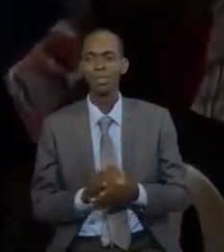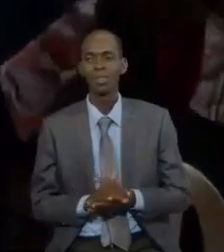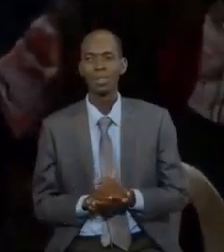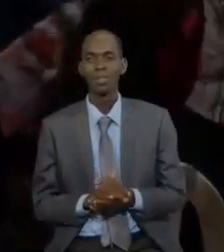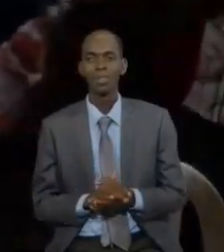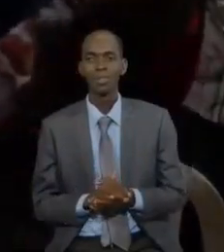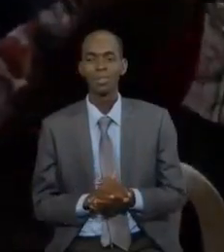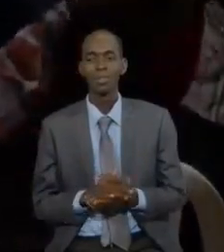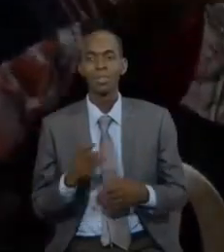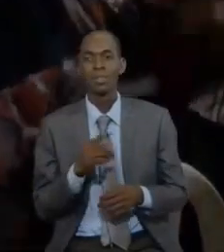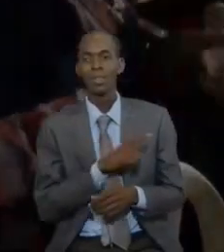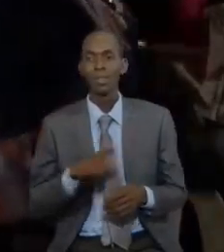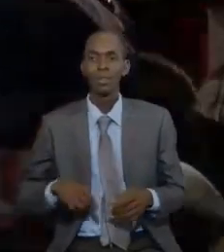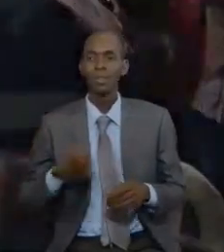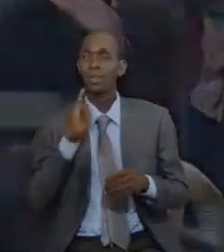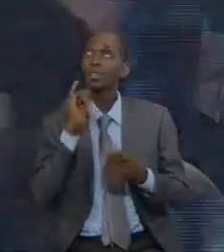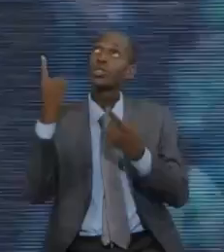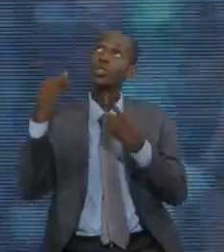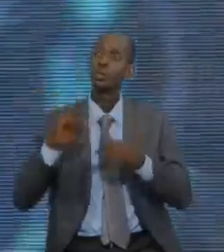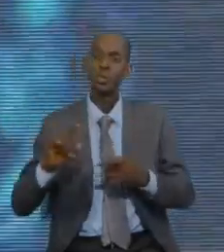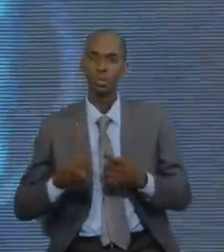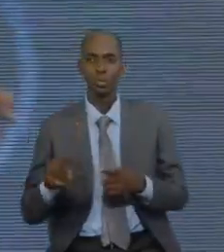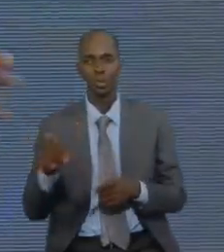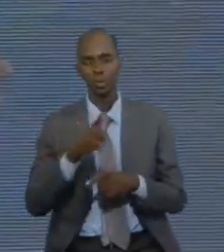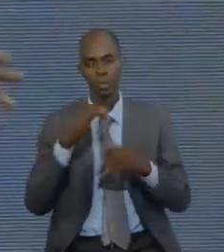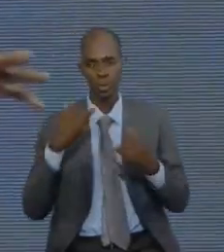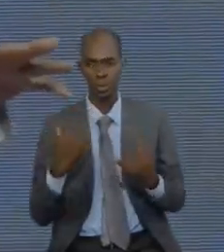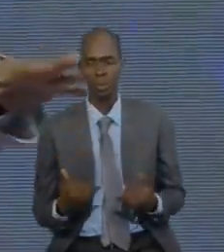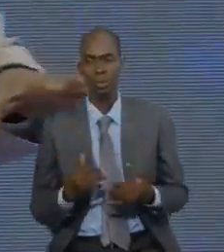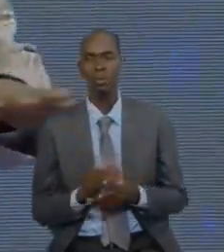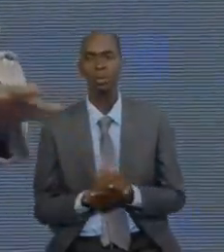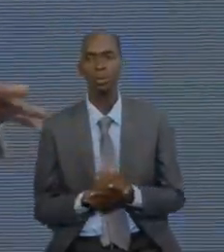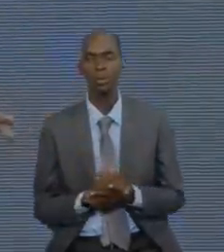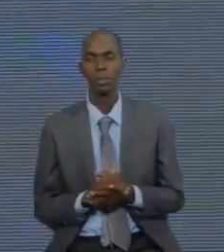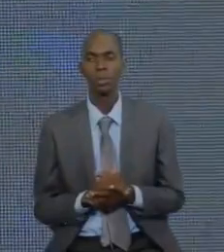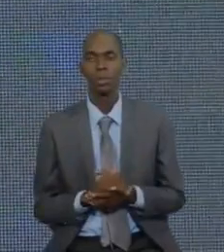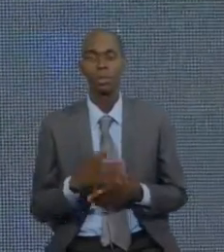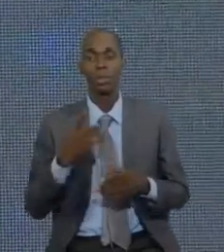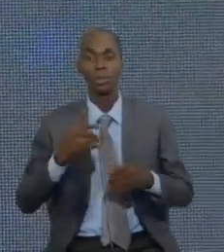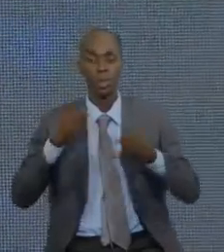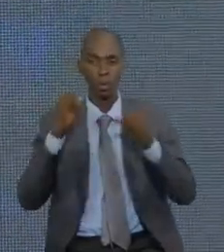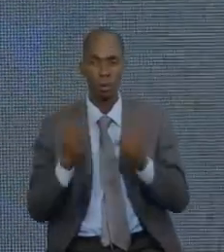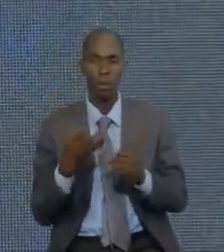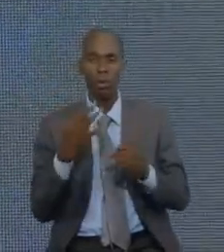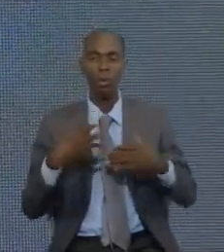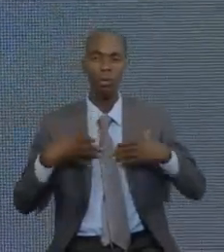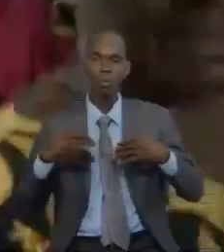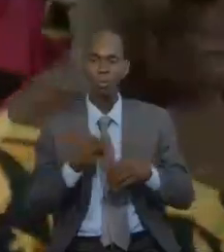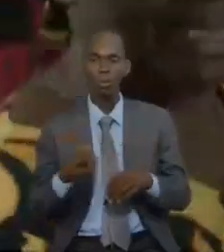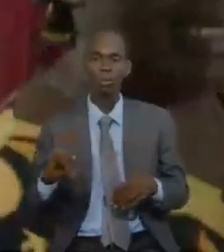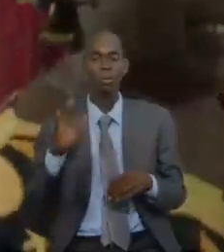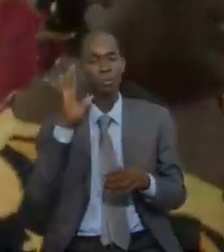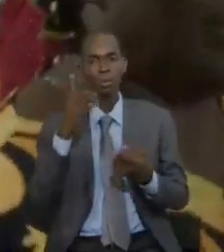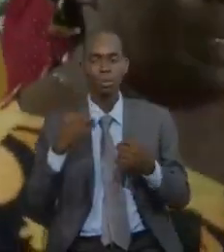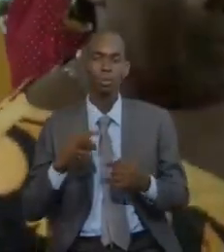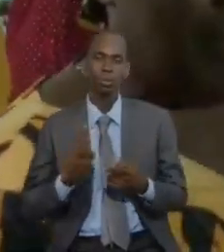The Lord is coming to you now. The power of healing will touch your body.